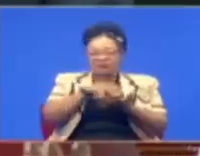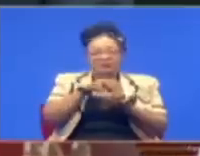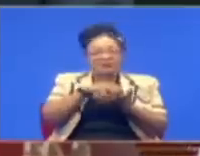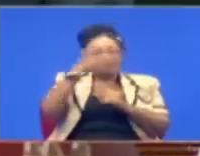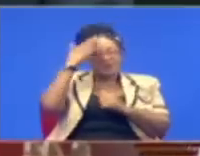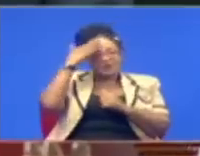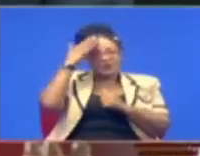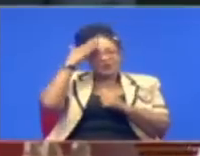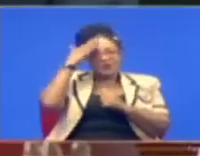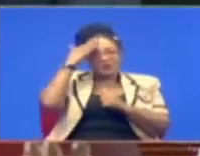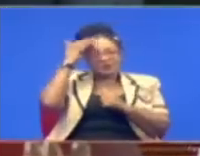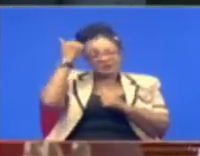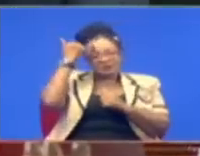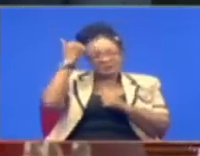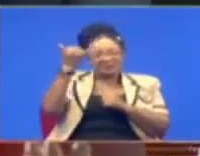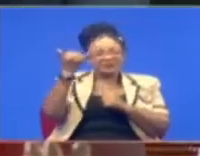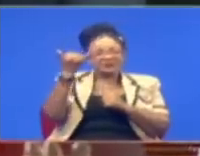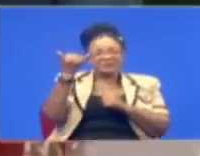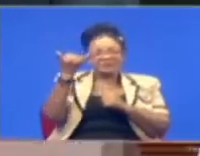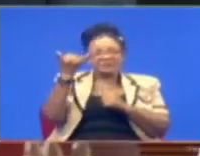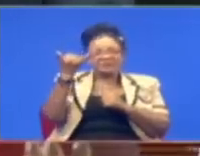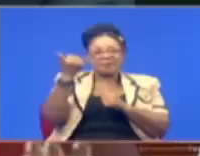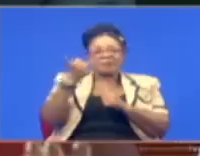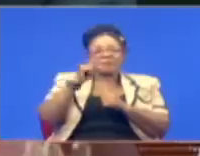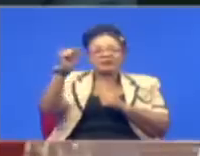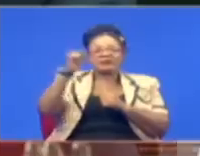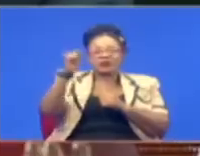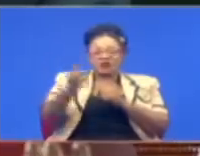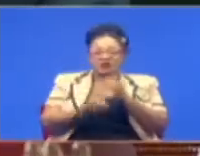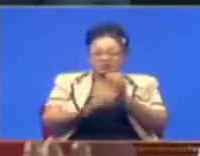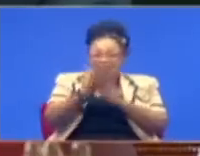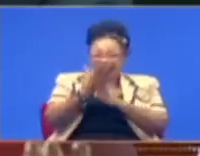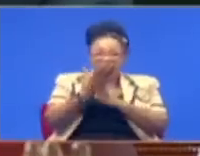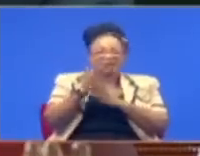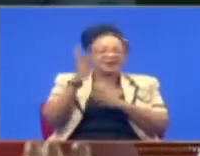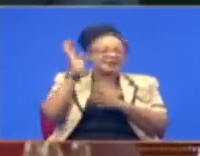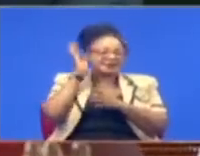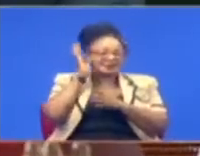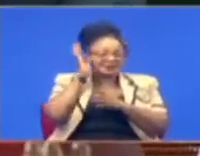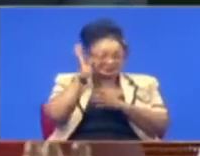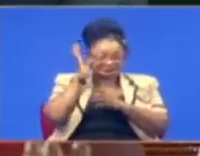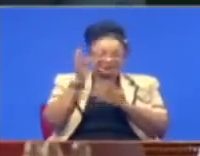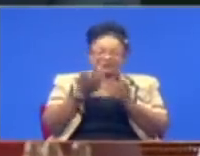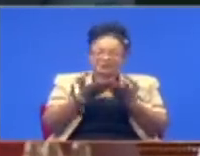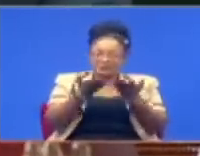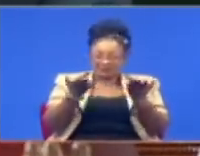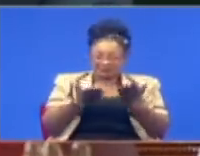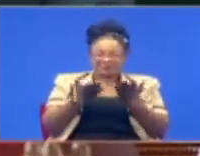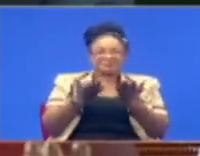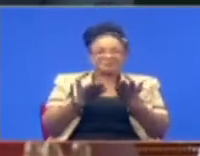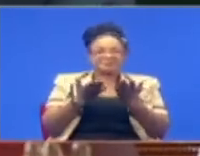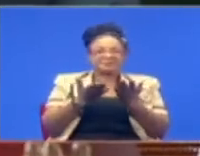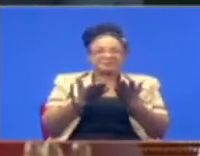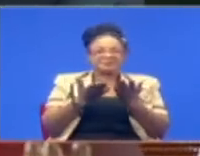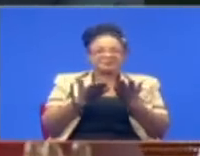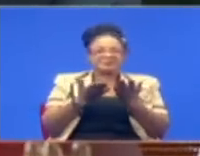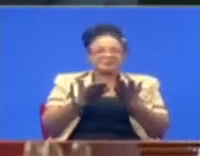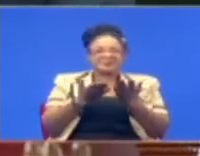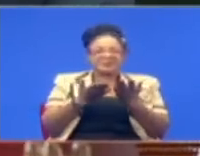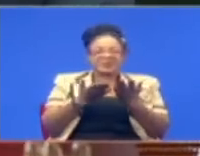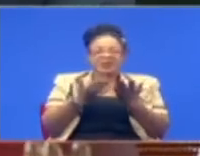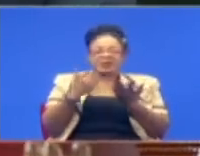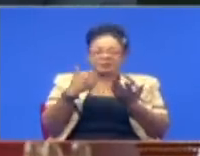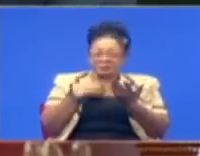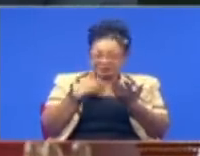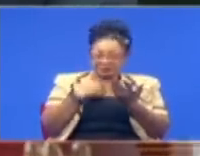the emerging political formations are listening to this. I'll approach that court with a very open